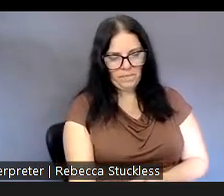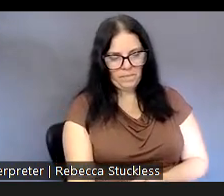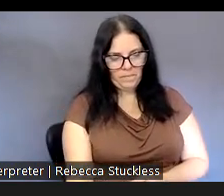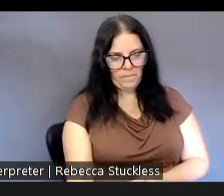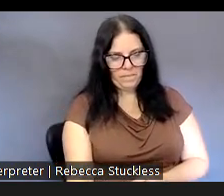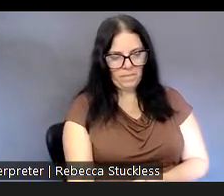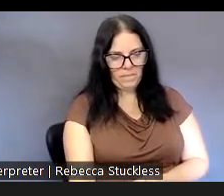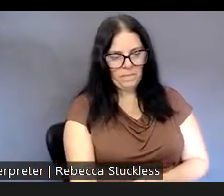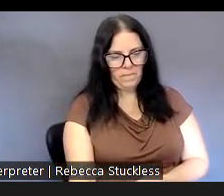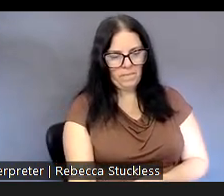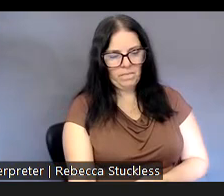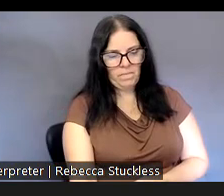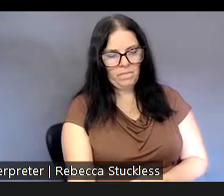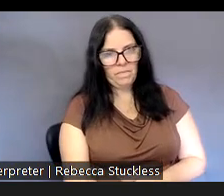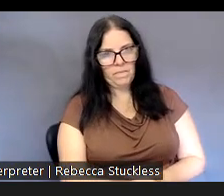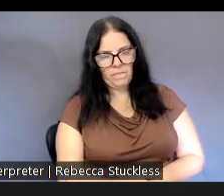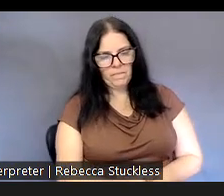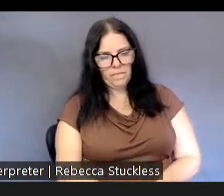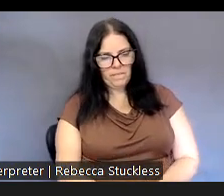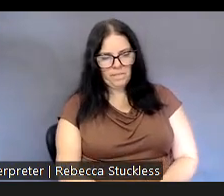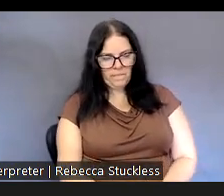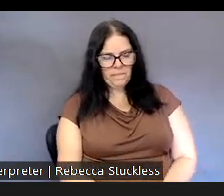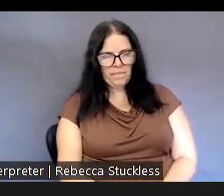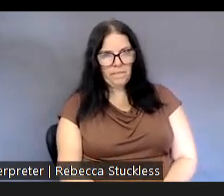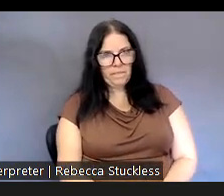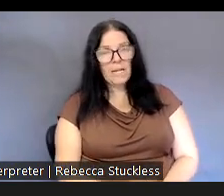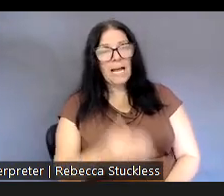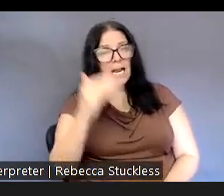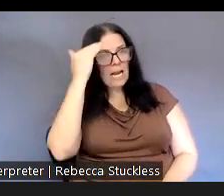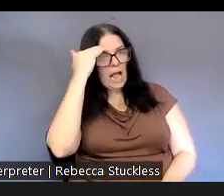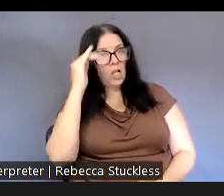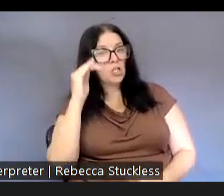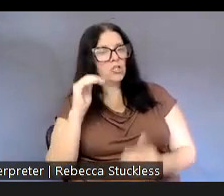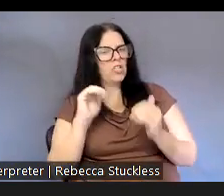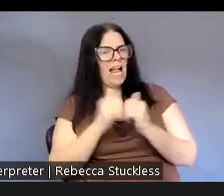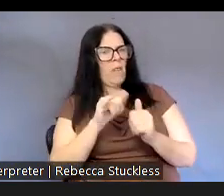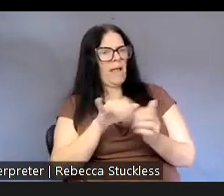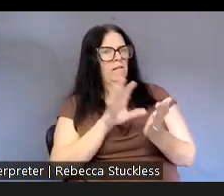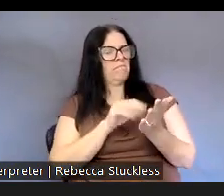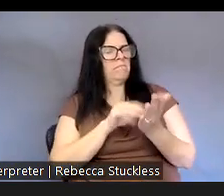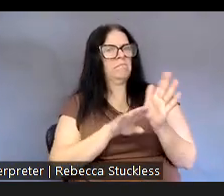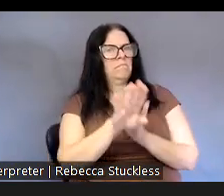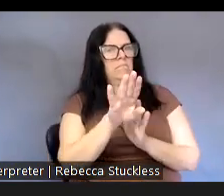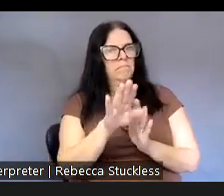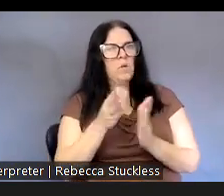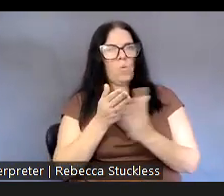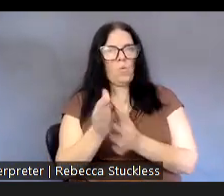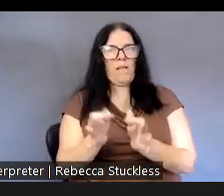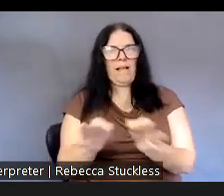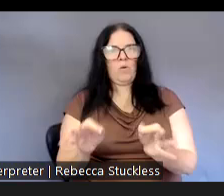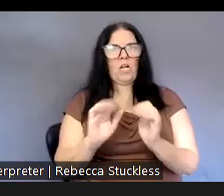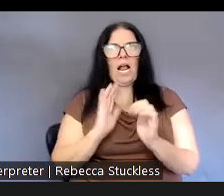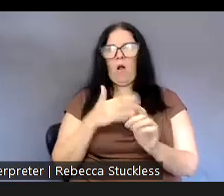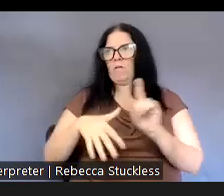Knowledge is socially constructed. It's defined through language by the culture in which we live. CSJ then is